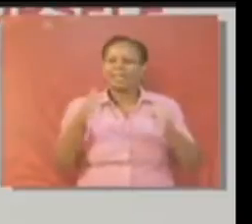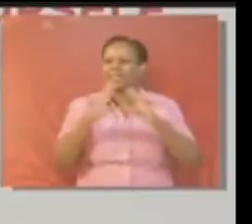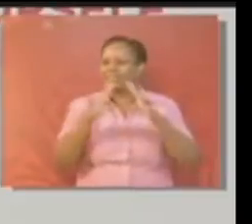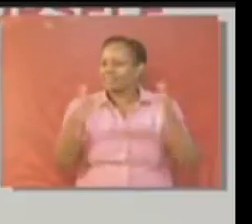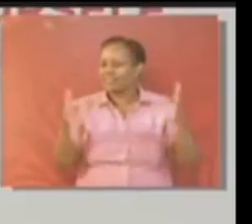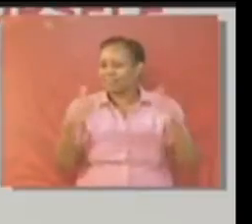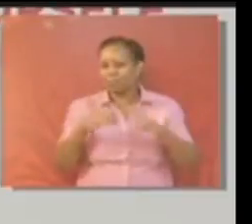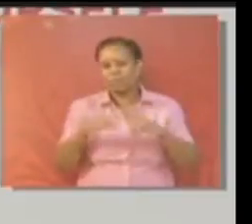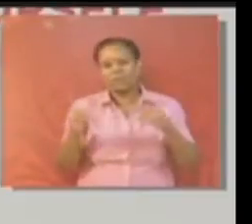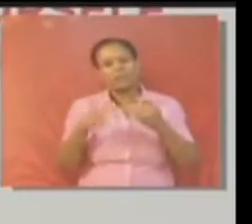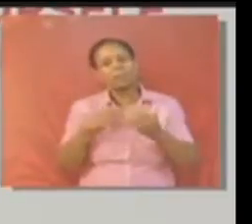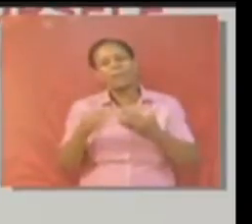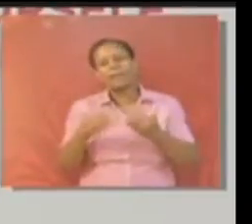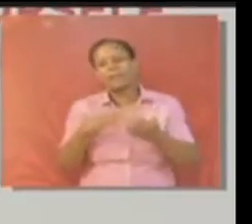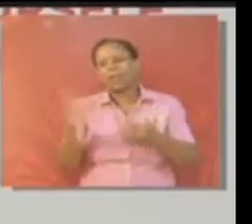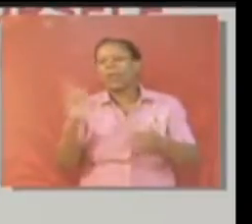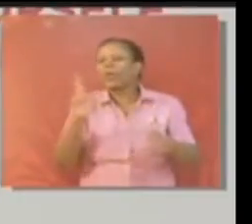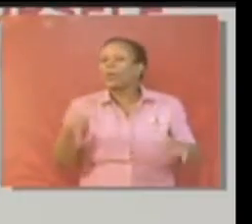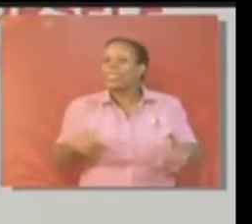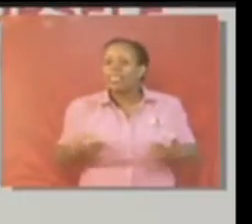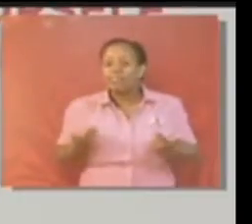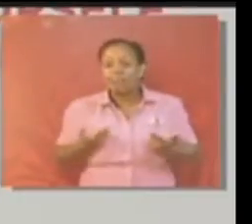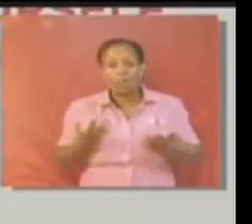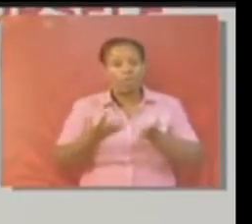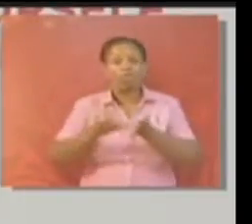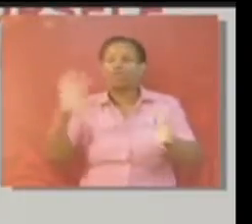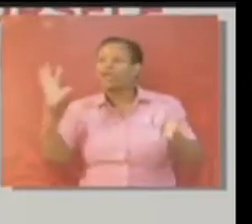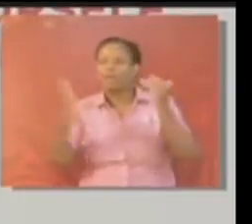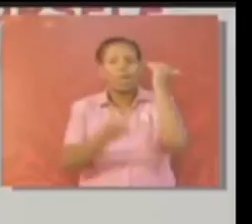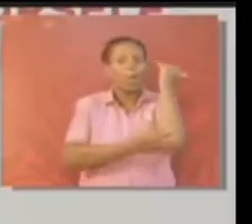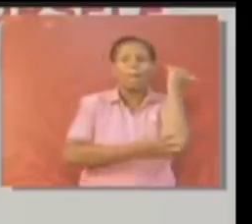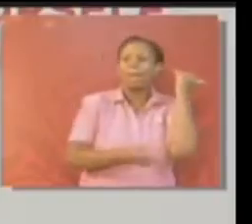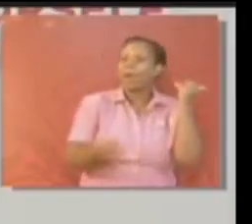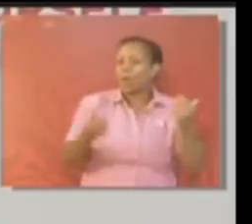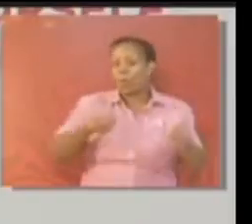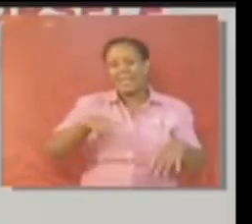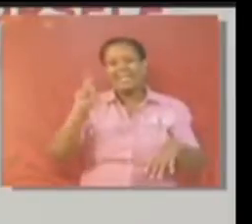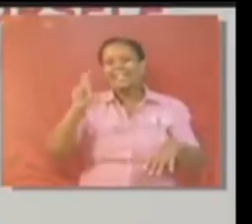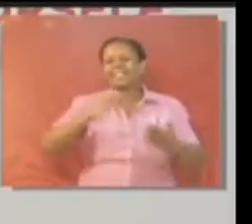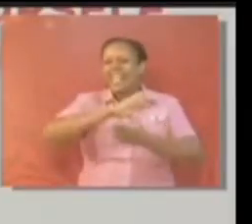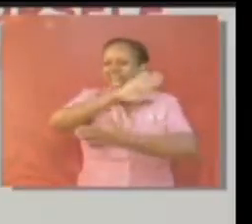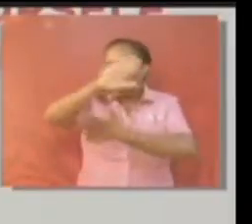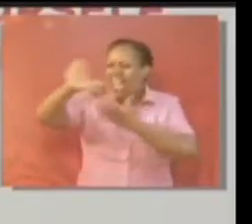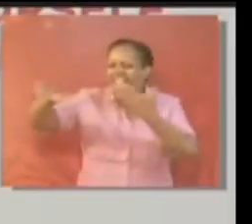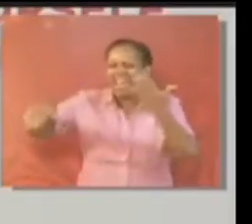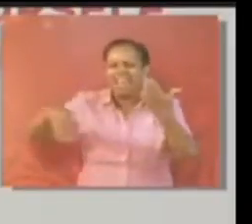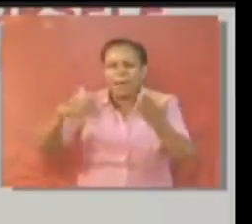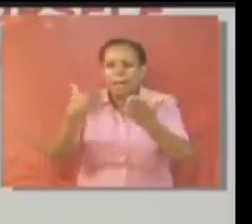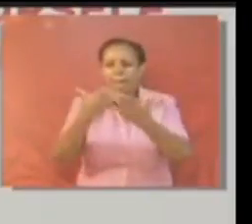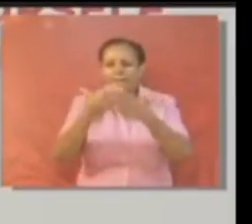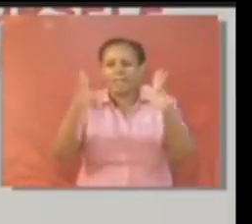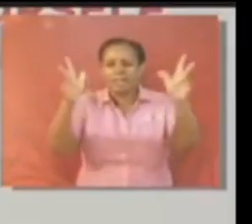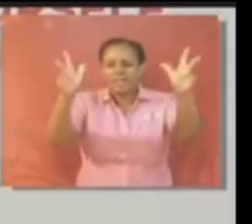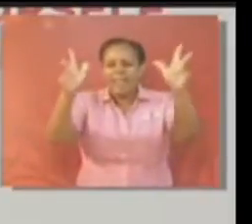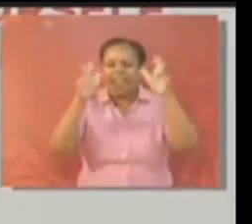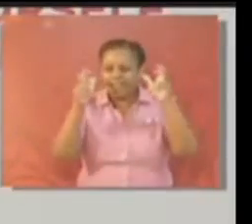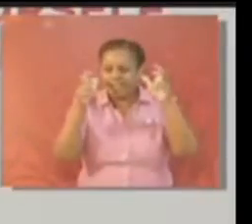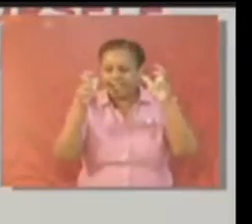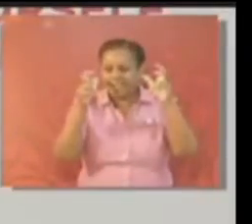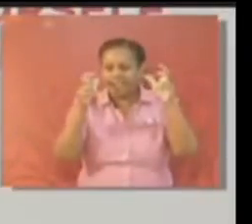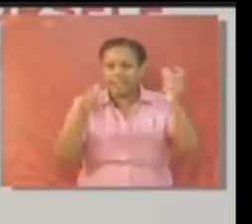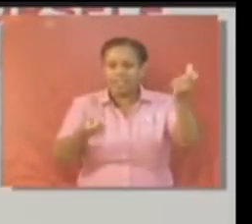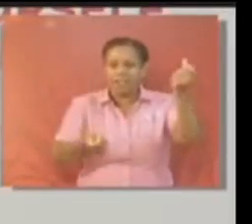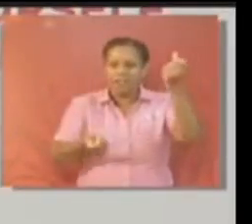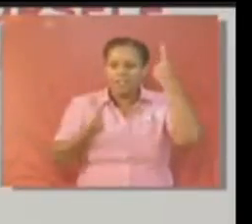to get the message. And that one death that came out of a party in Tobago, that when the person came back to Trinidad,